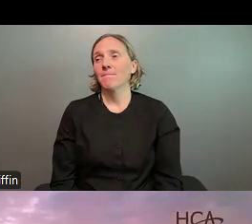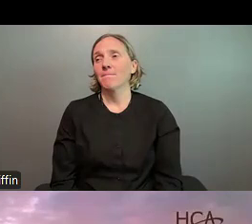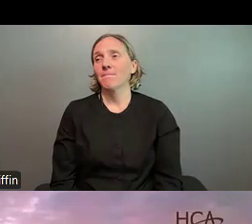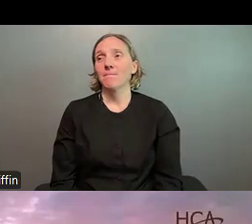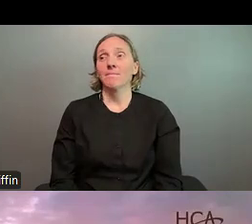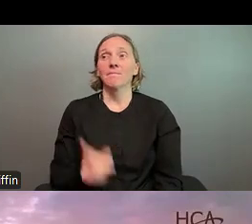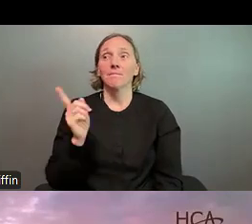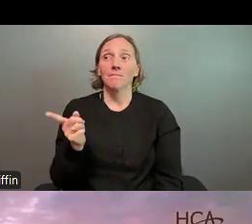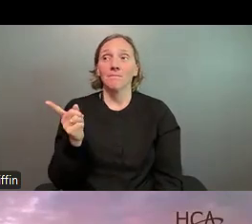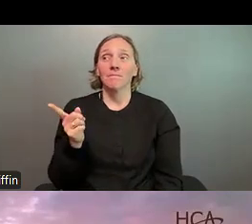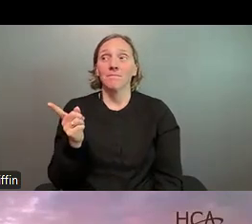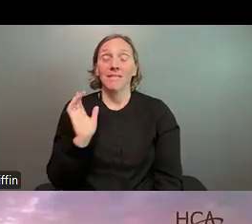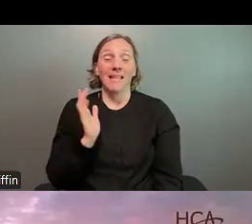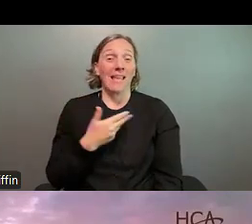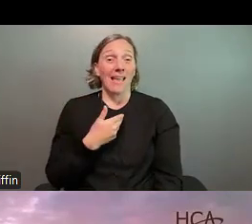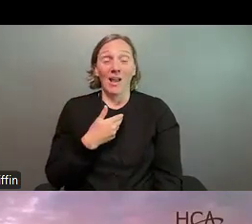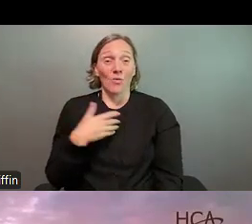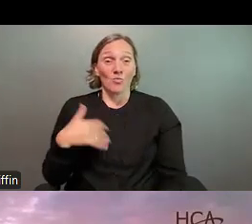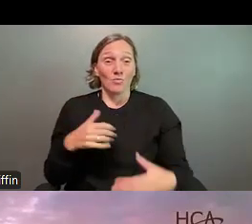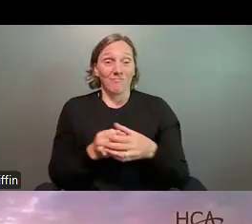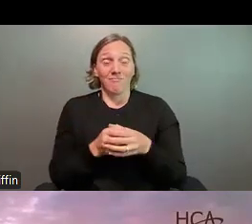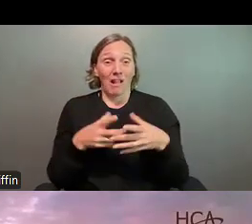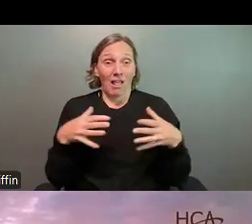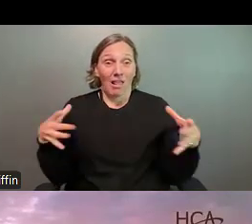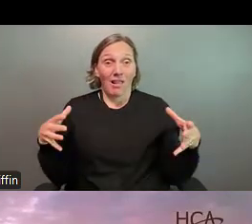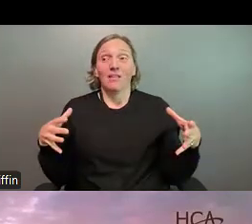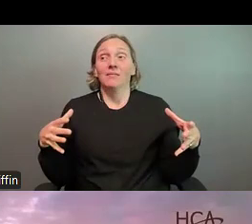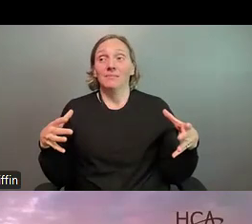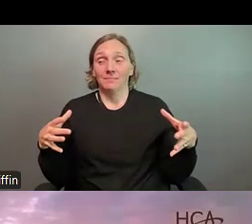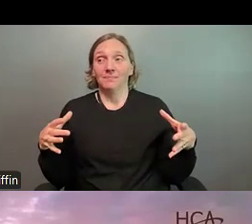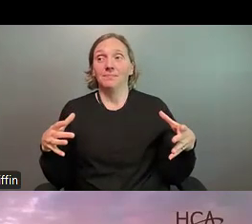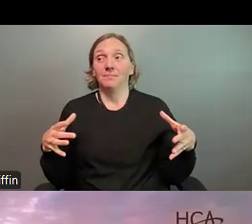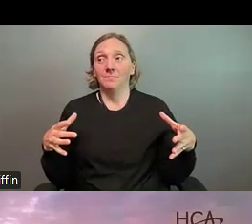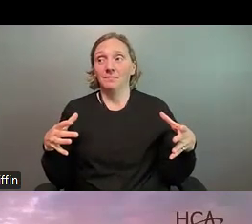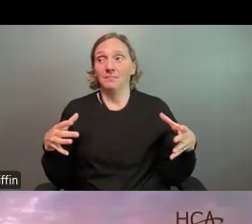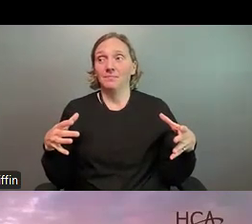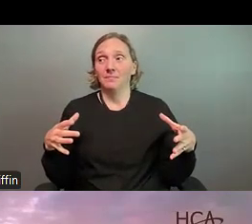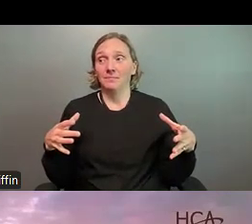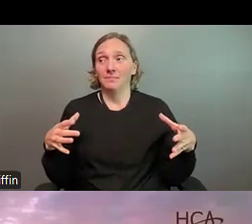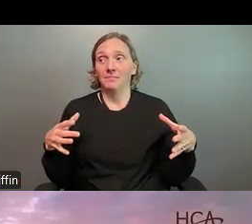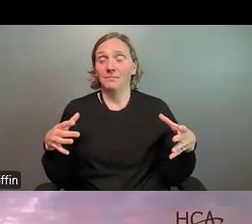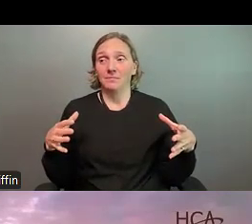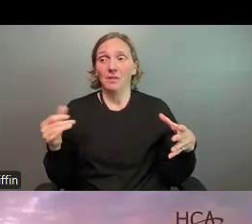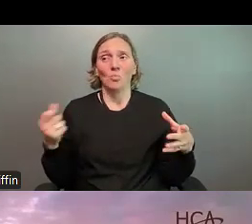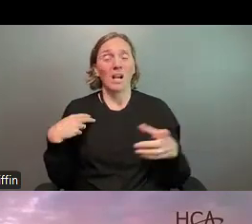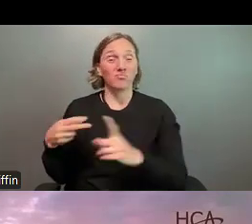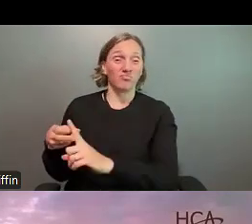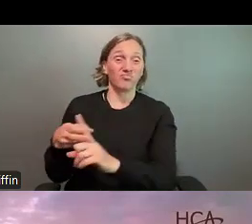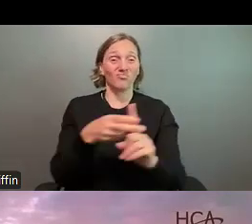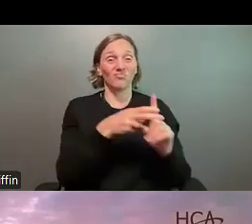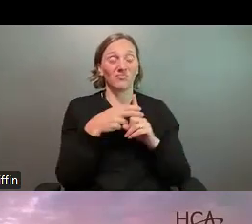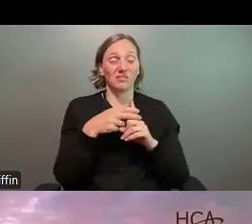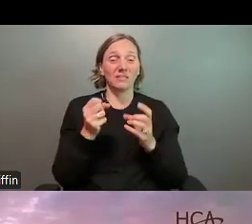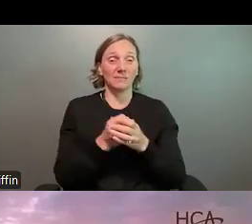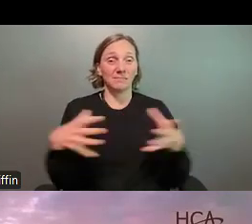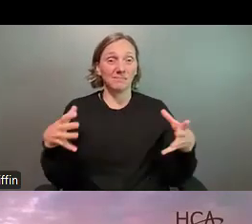United has an ever-growing footprint. We continue to recruit and expand our network for all of our